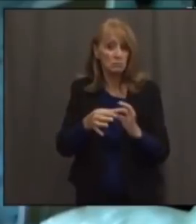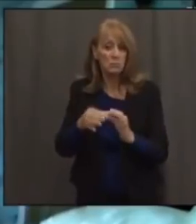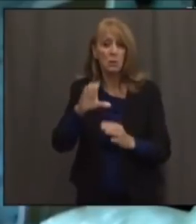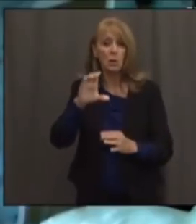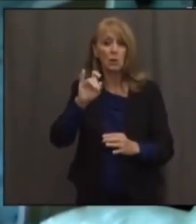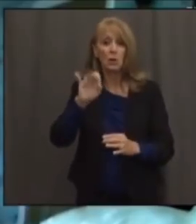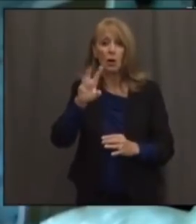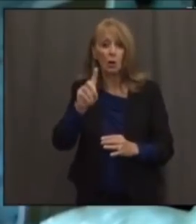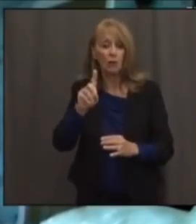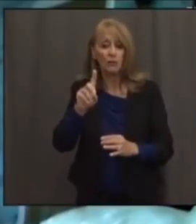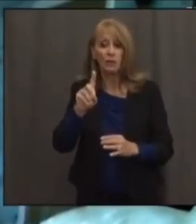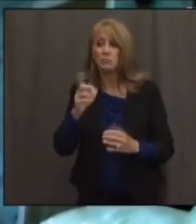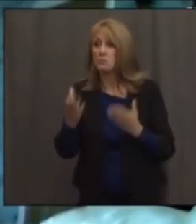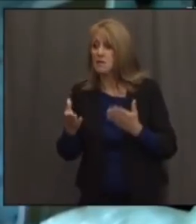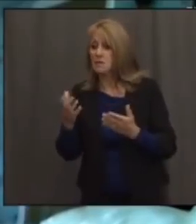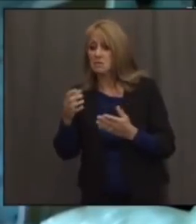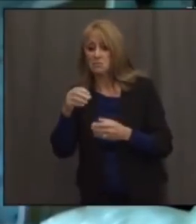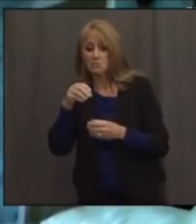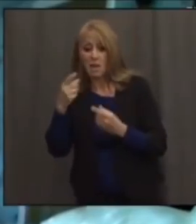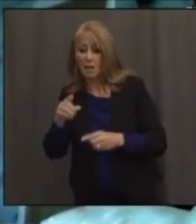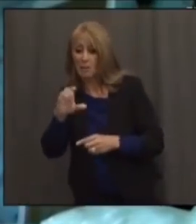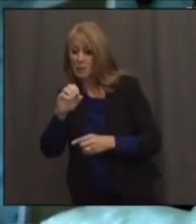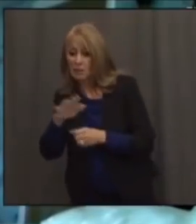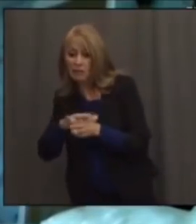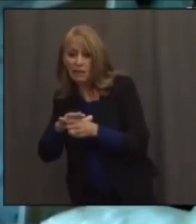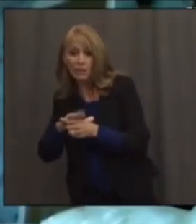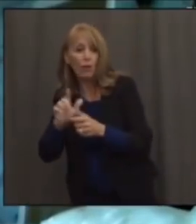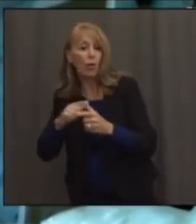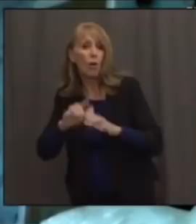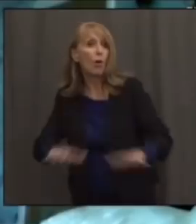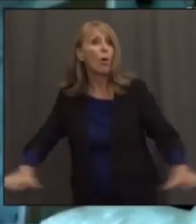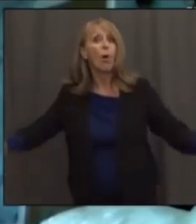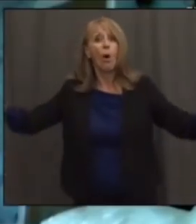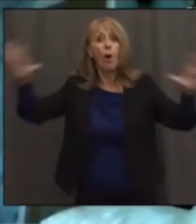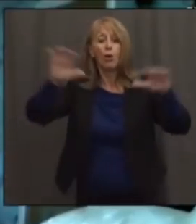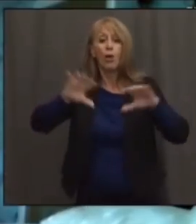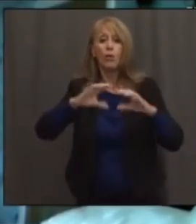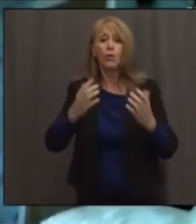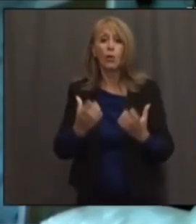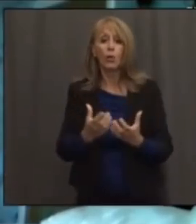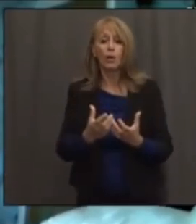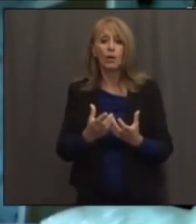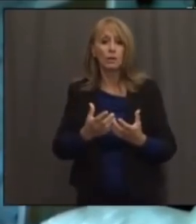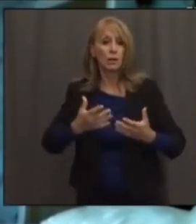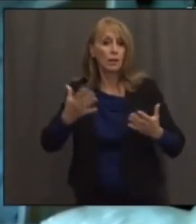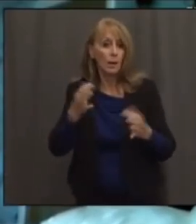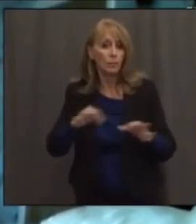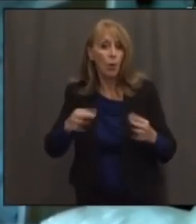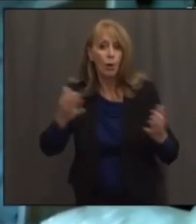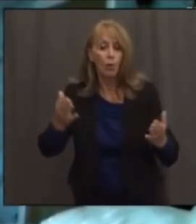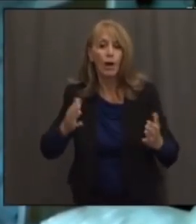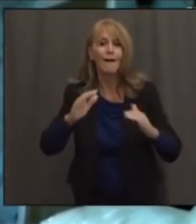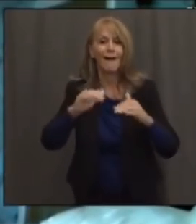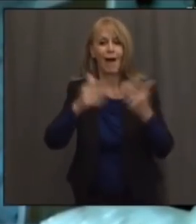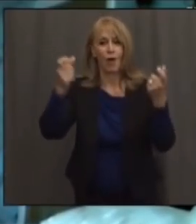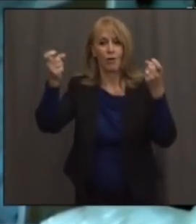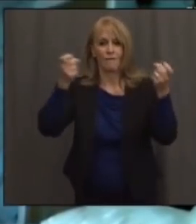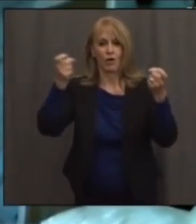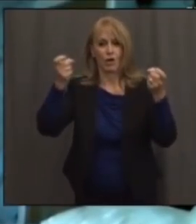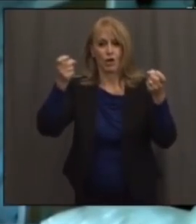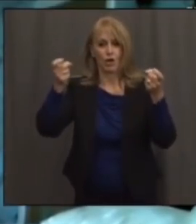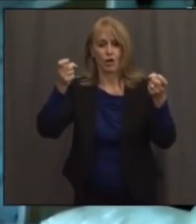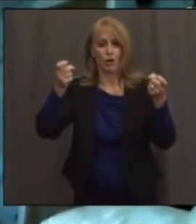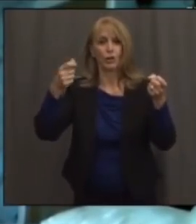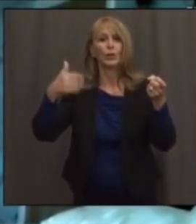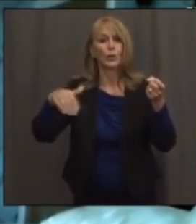here in Connecticut or in the United States or throughout the world, that governance made a big difference